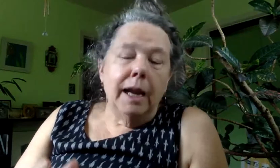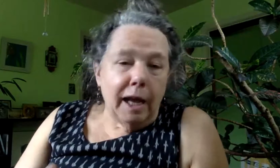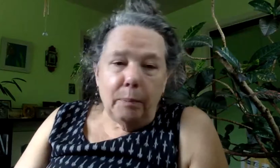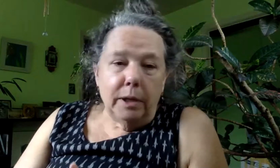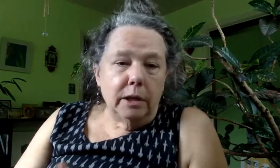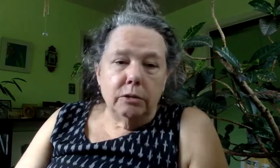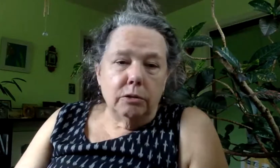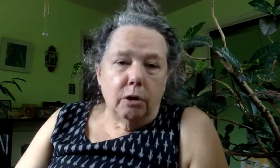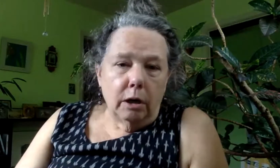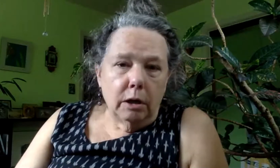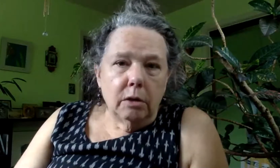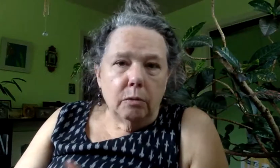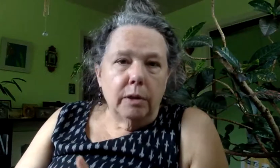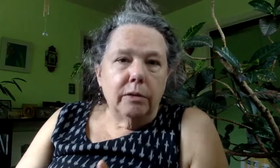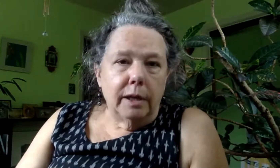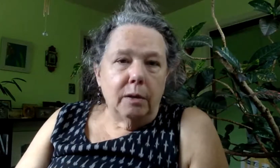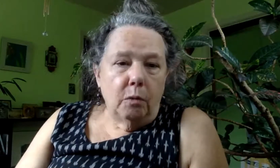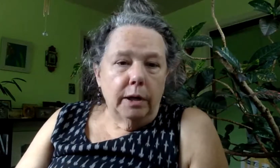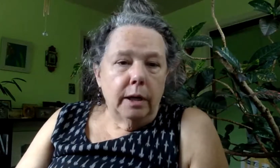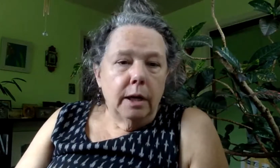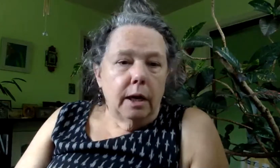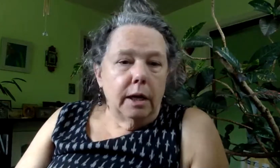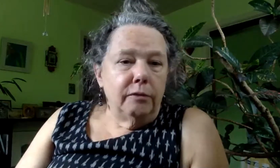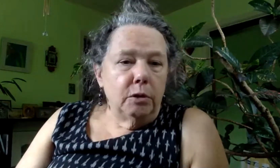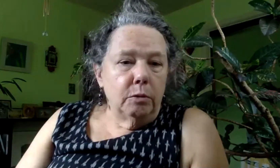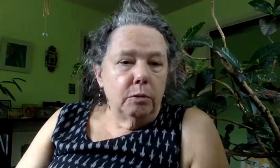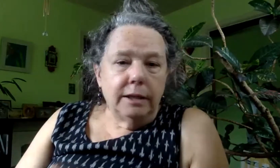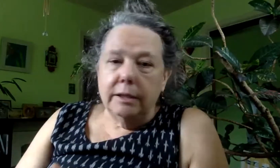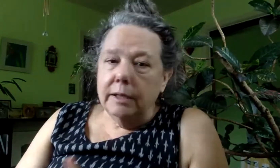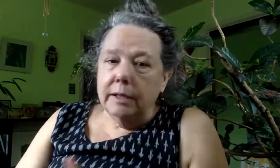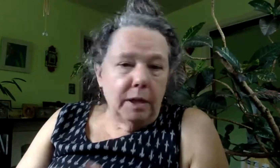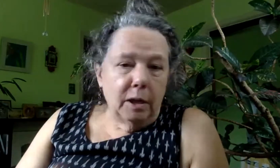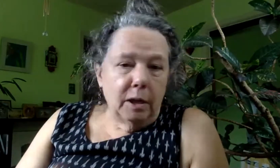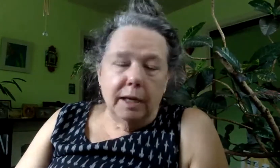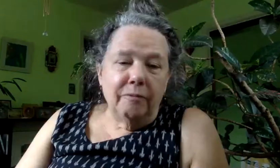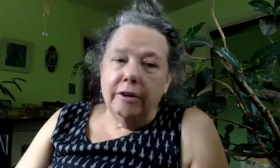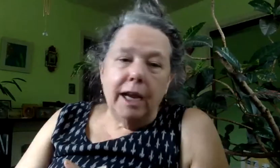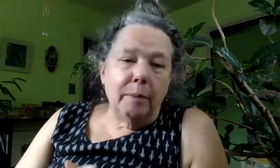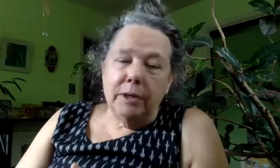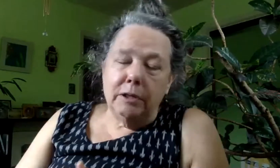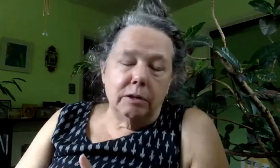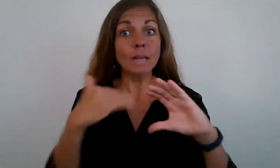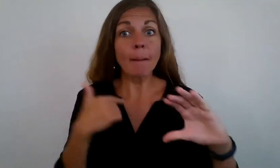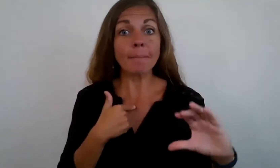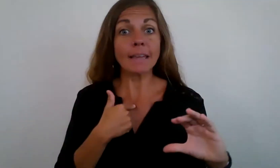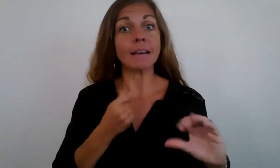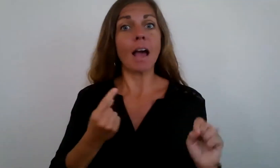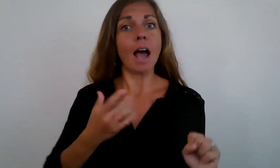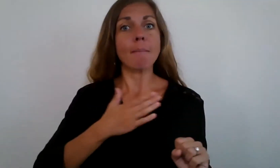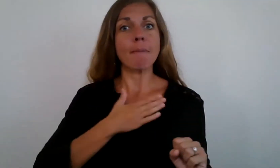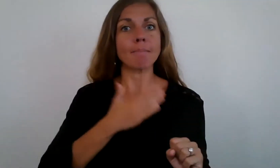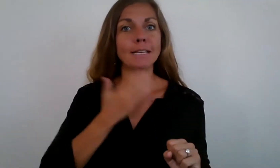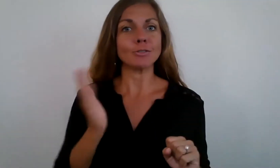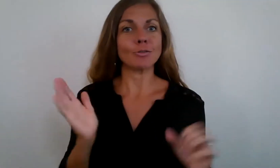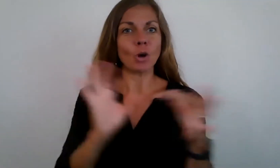be happy to talk with anyone. If you would like to email me, I'm very happy to hook you up